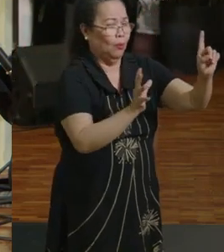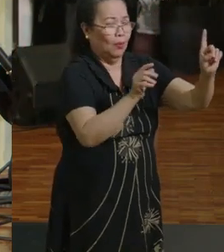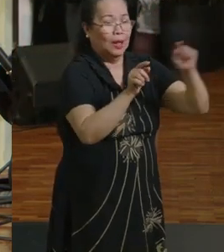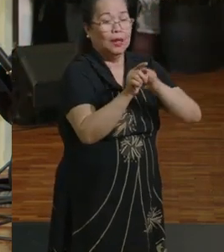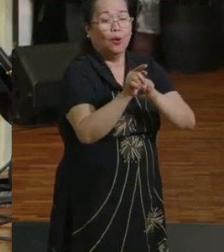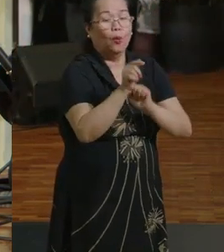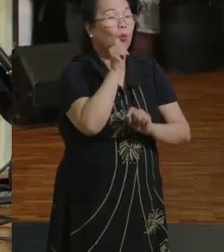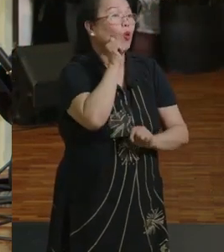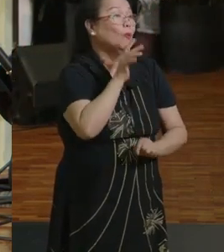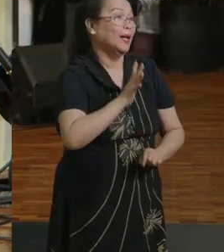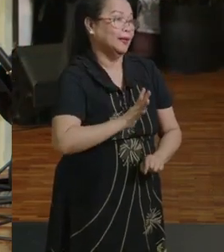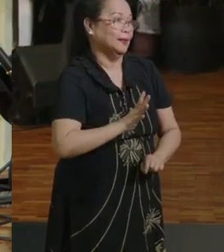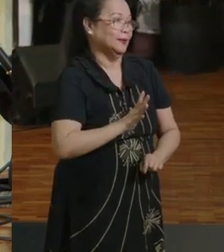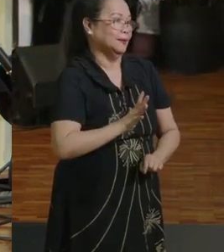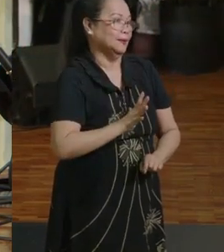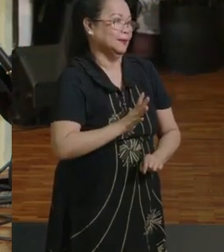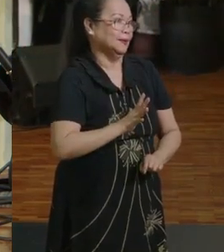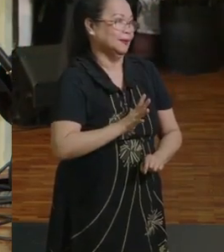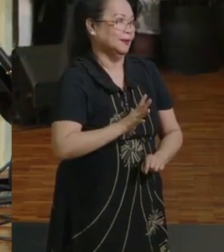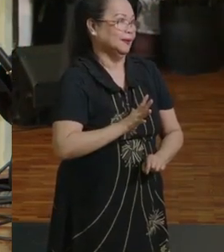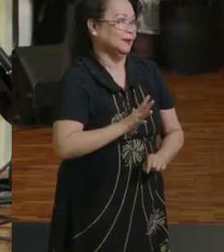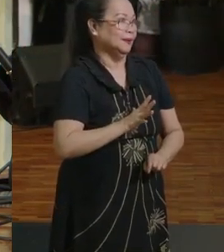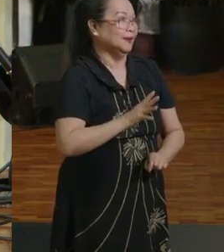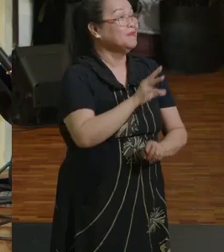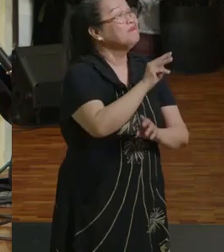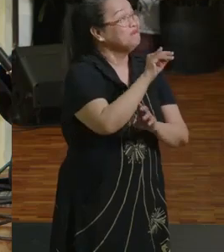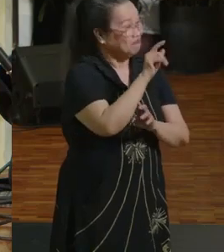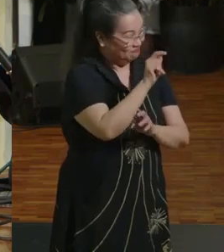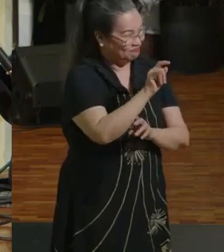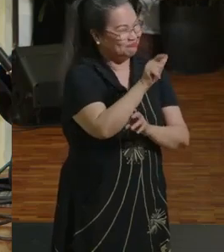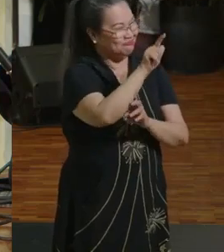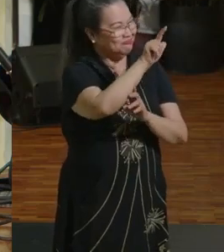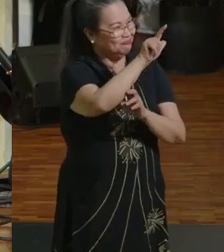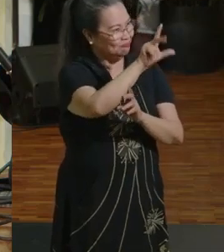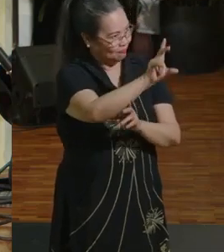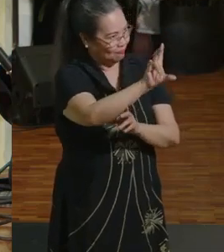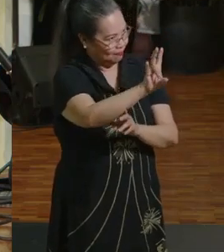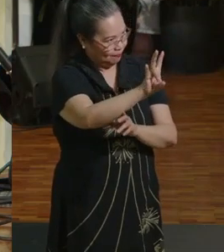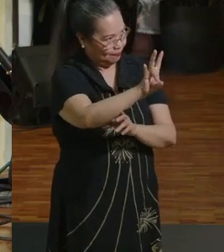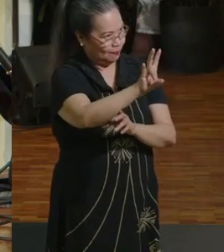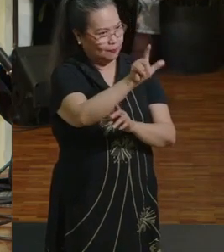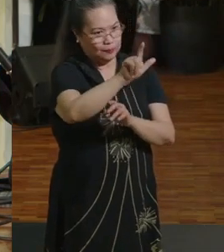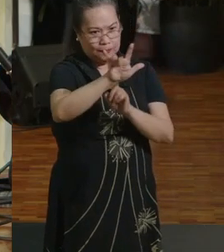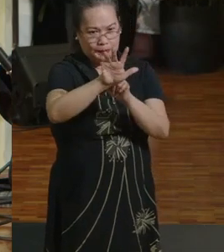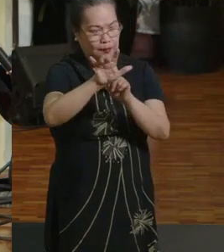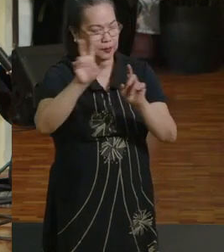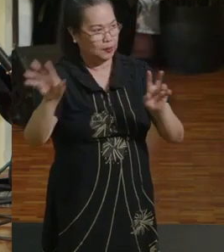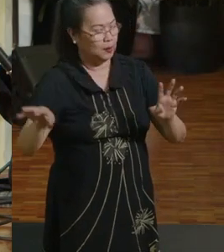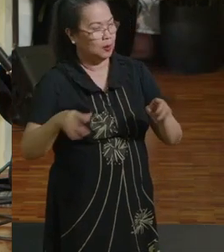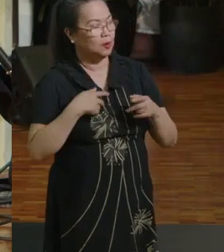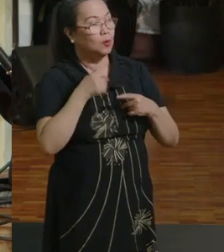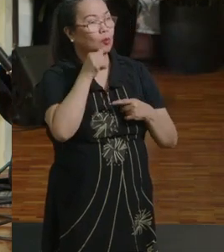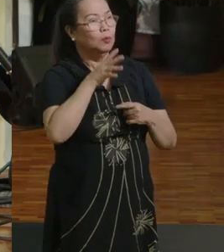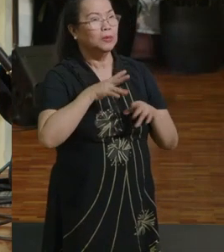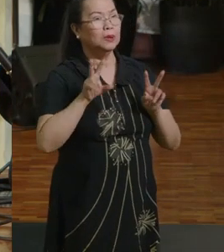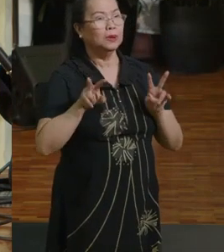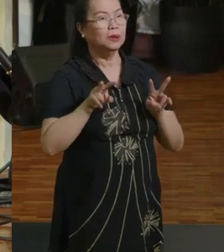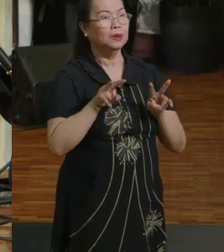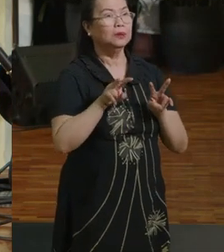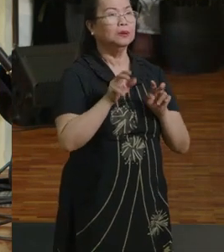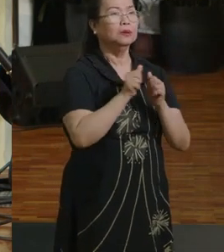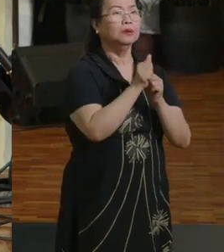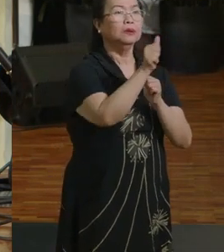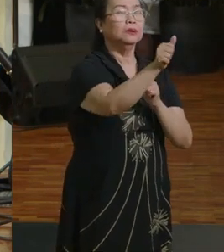babae. Sa Matthew 27:55, there were also many women there looking on from a distance who